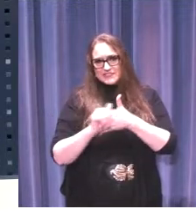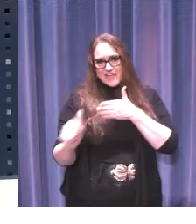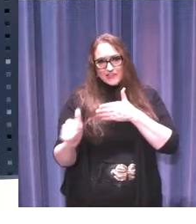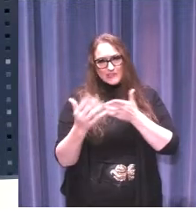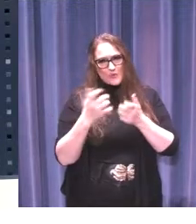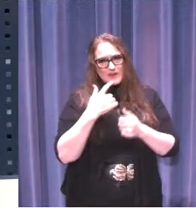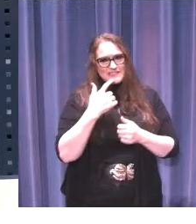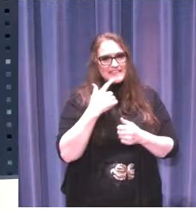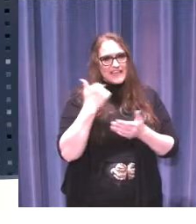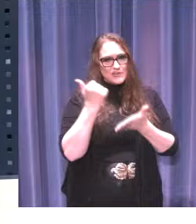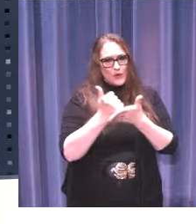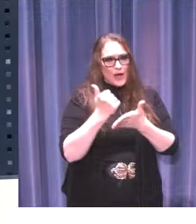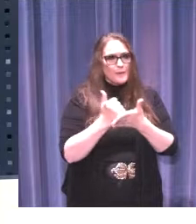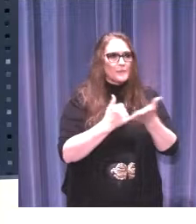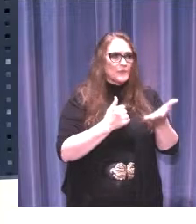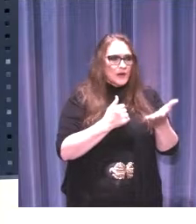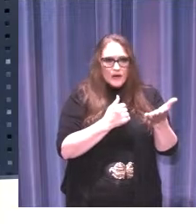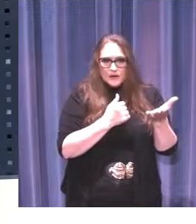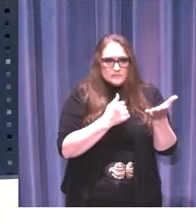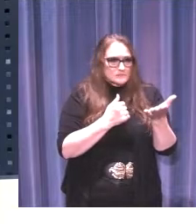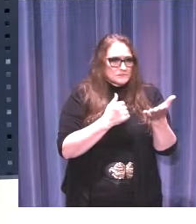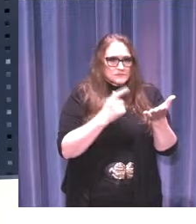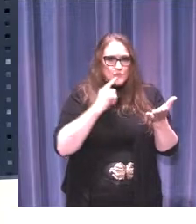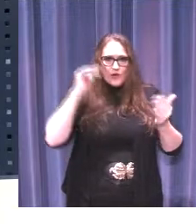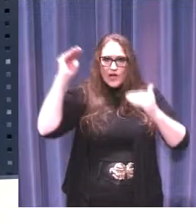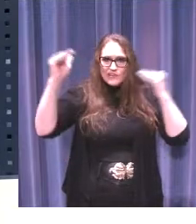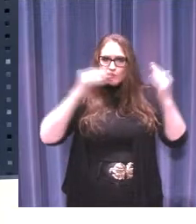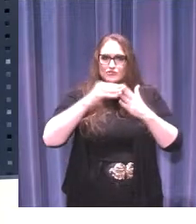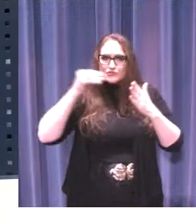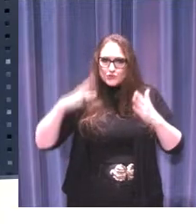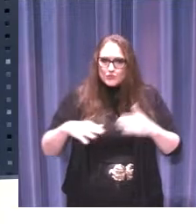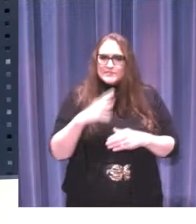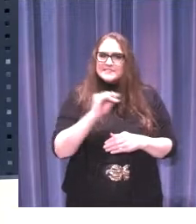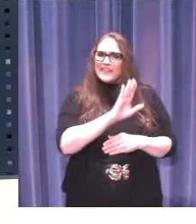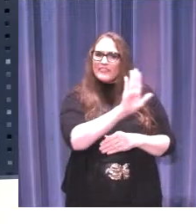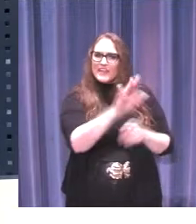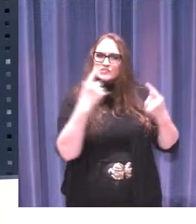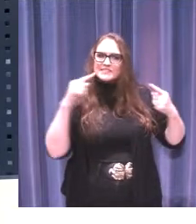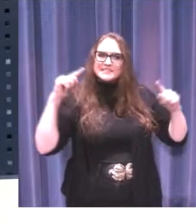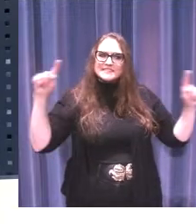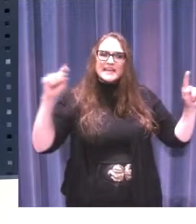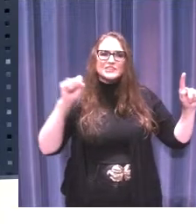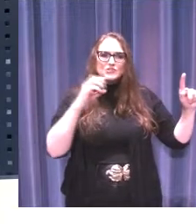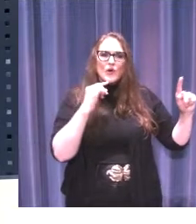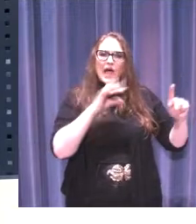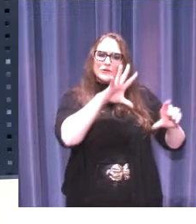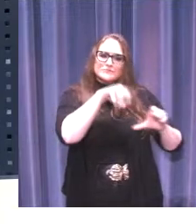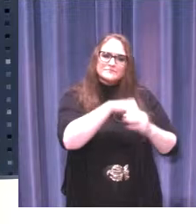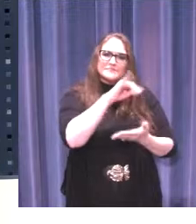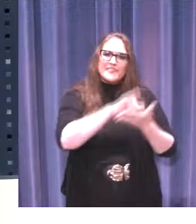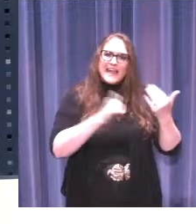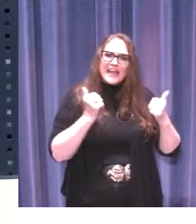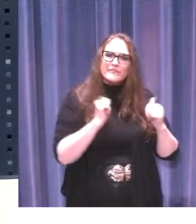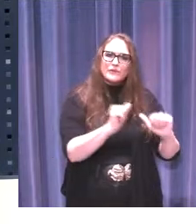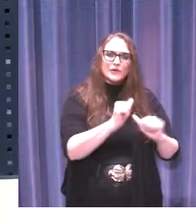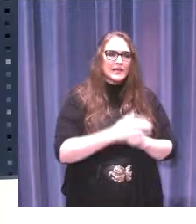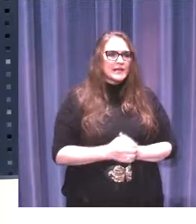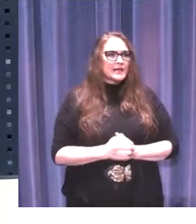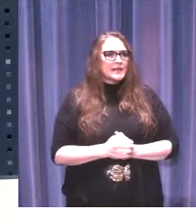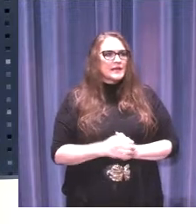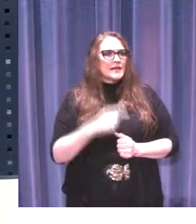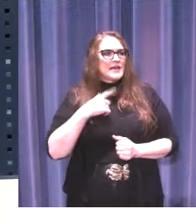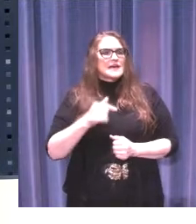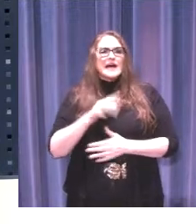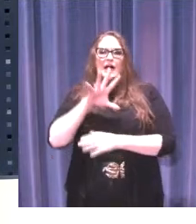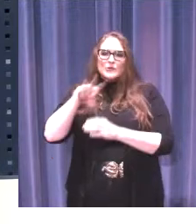want to say, to help with the adult students and their success. And so I was a part of that effort. I was a part of the